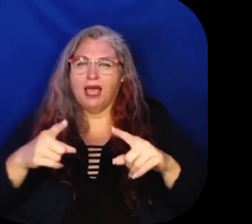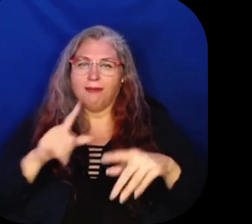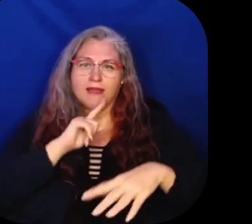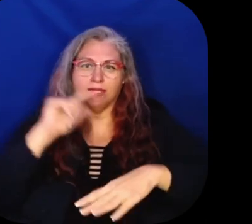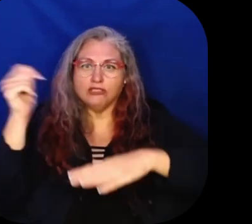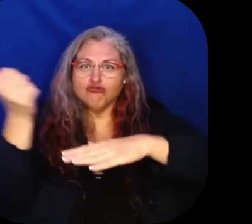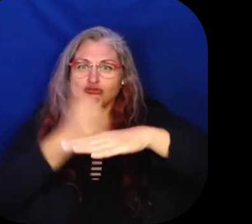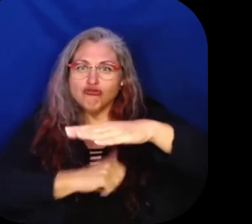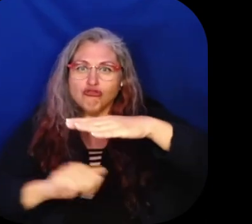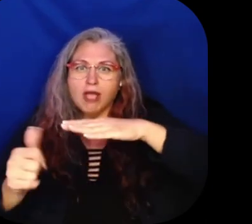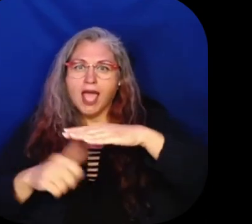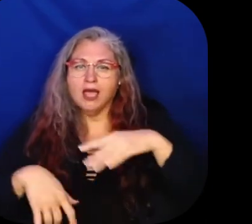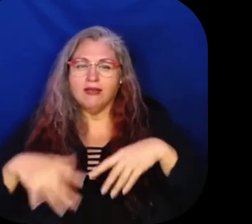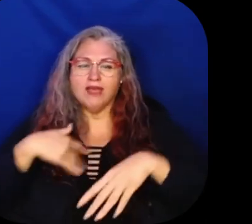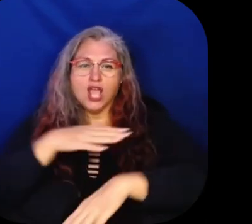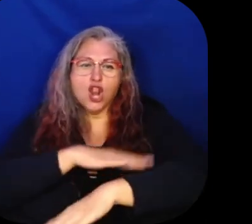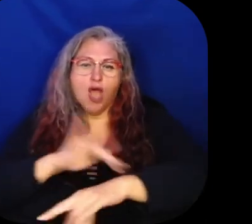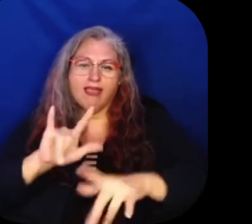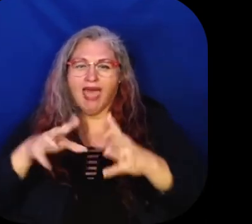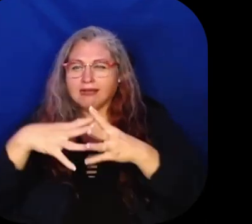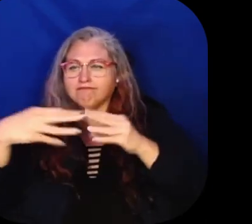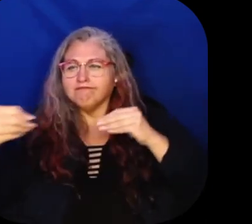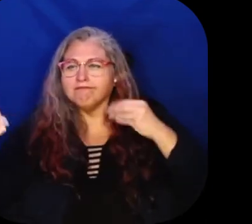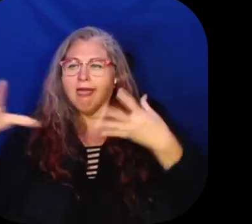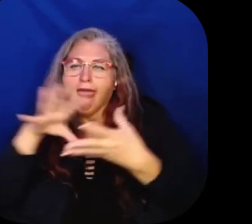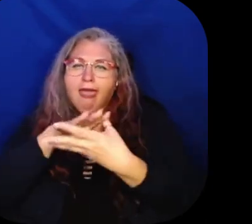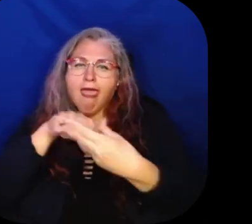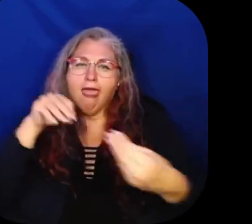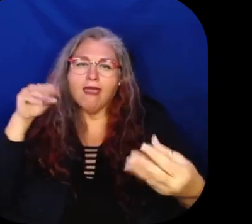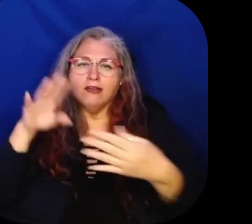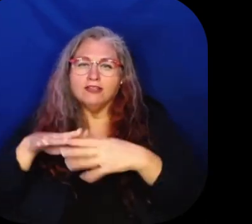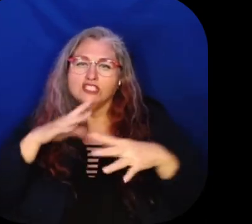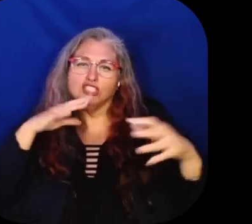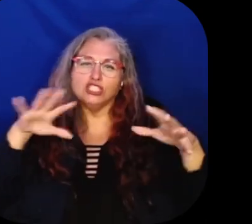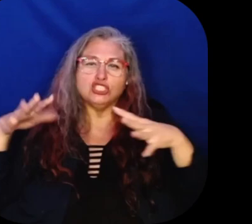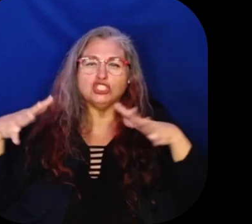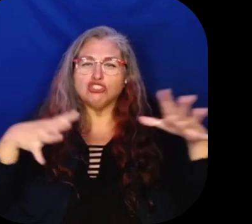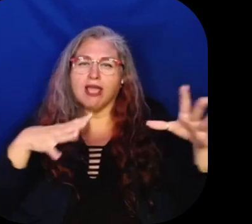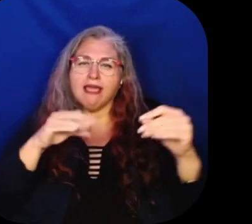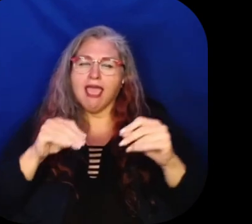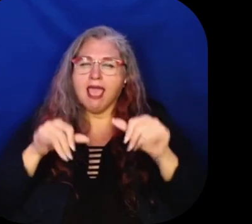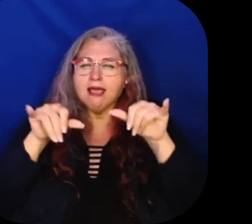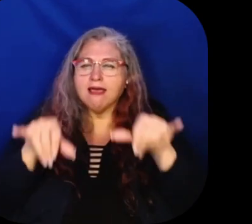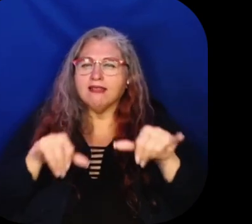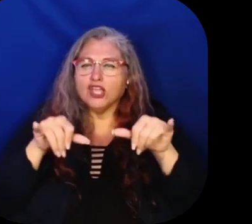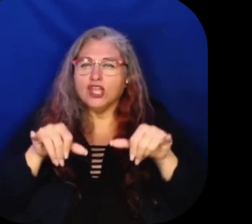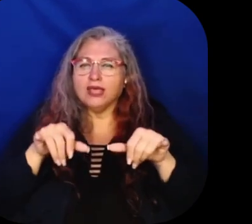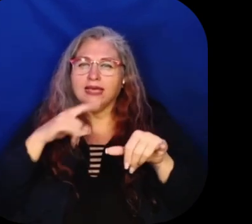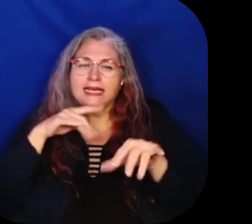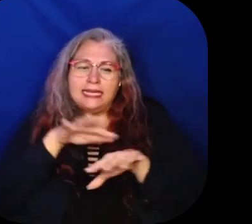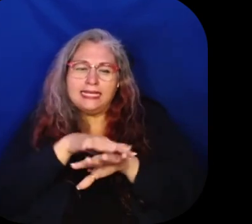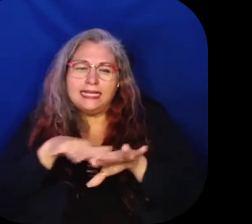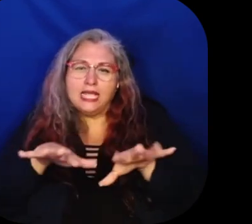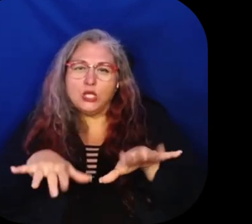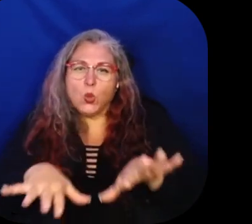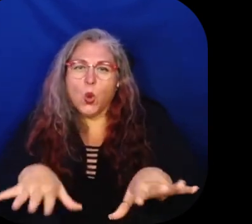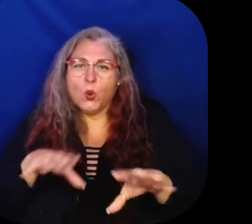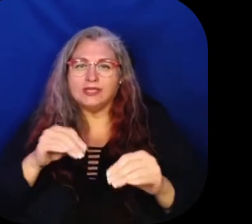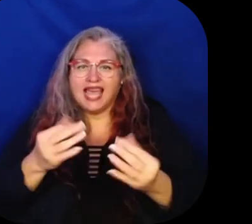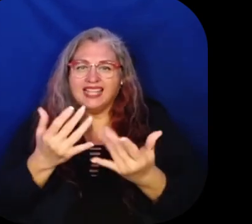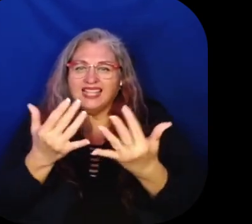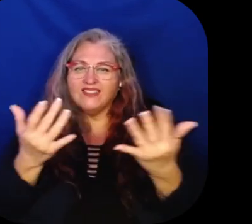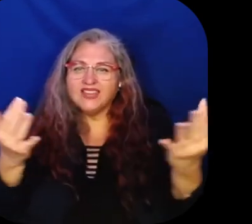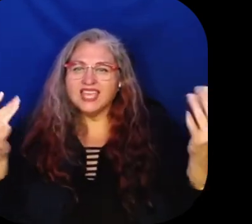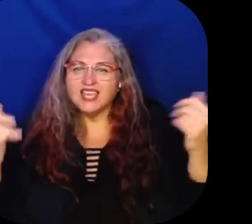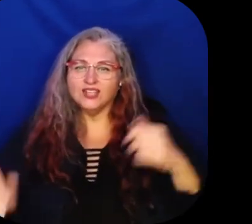drowned. Limbs of taffy shake and they linger. Tips of toes, tips of